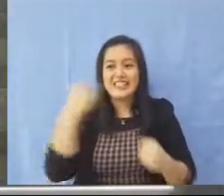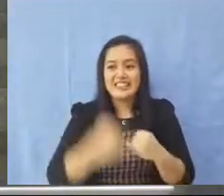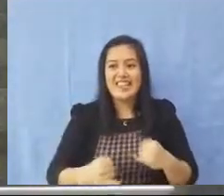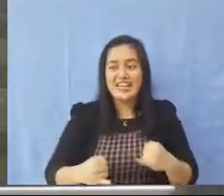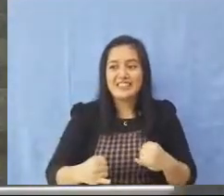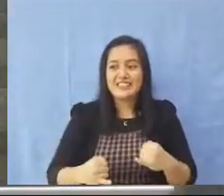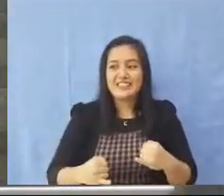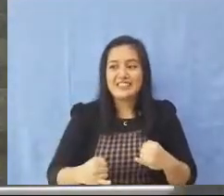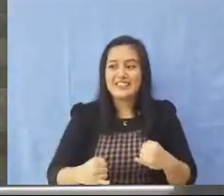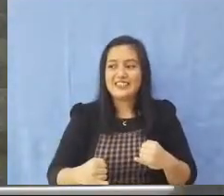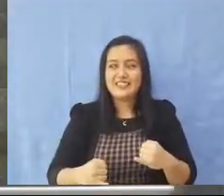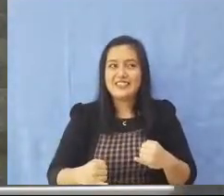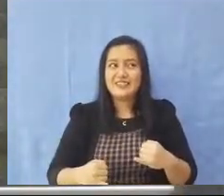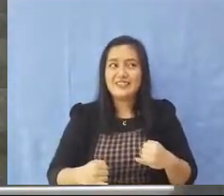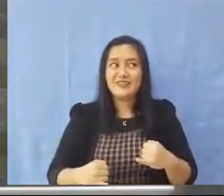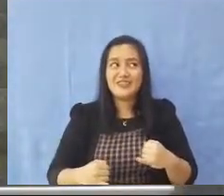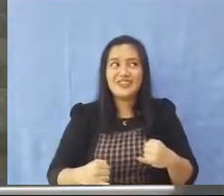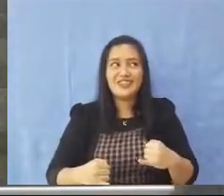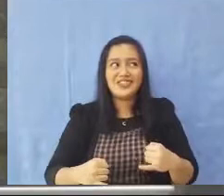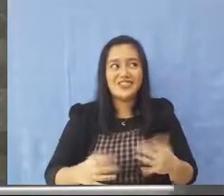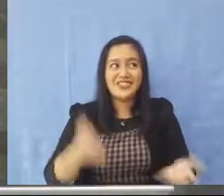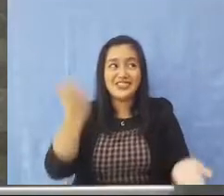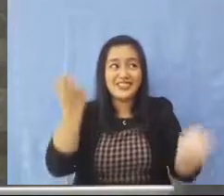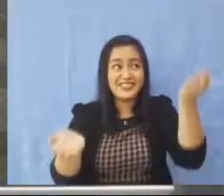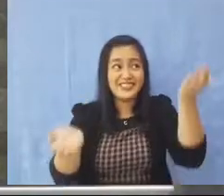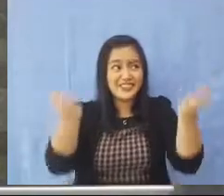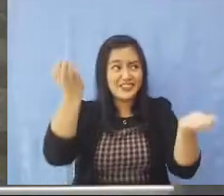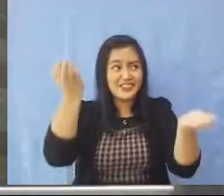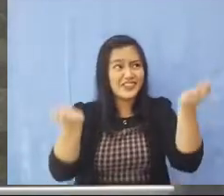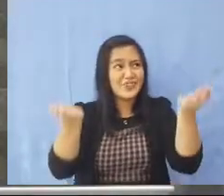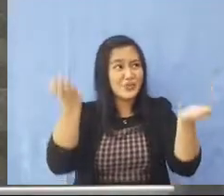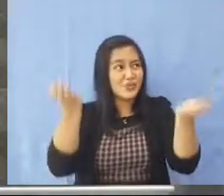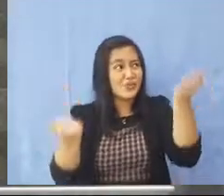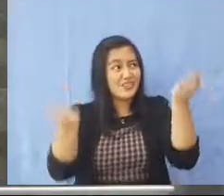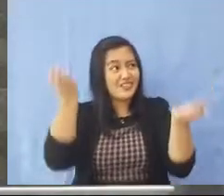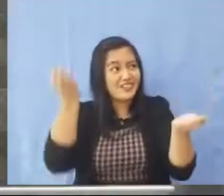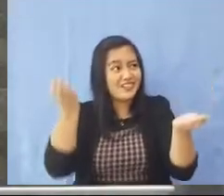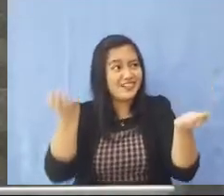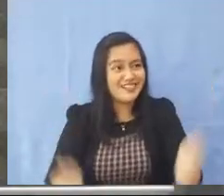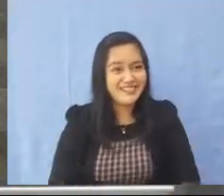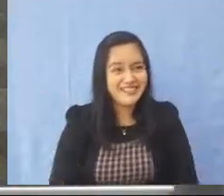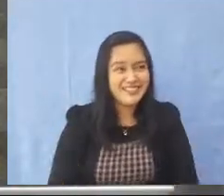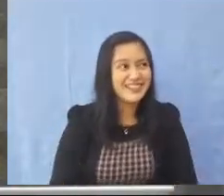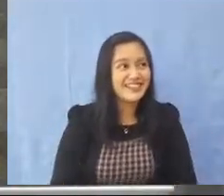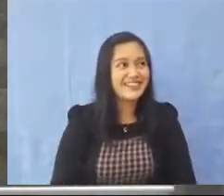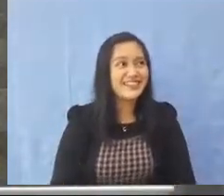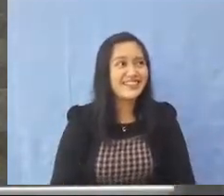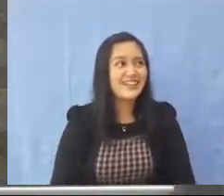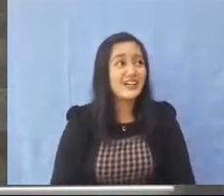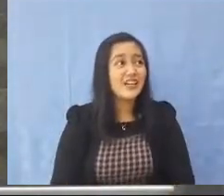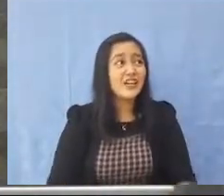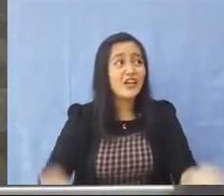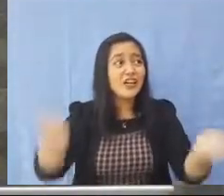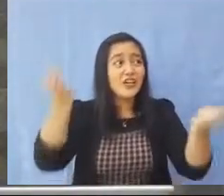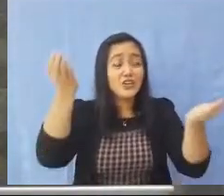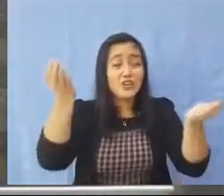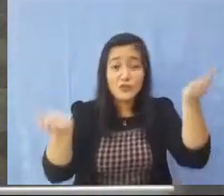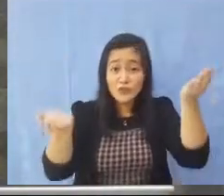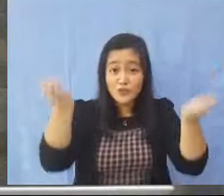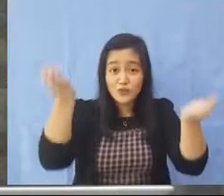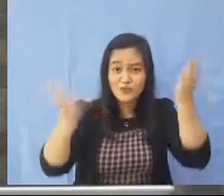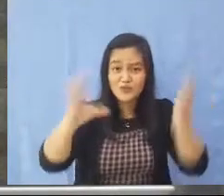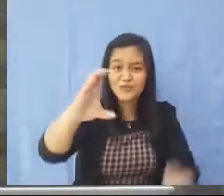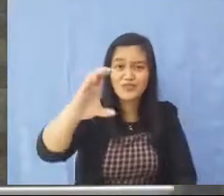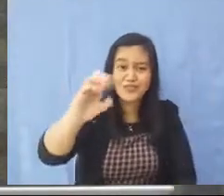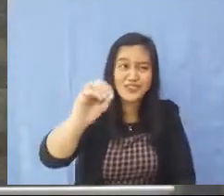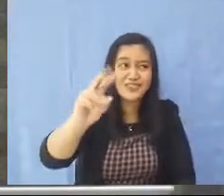confusion. Okay? Ang highlight na po, highlighted chapters po dito is from chapter 10 to chapter 11. At ang